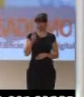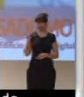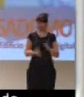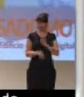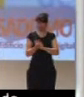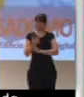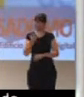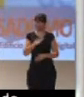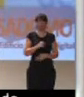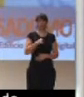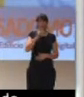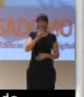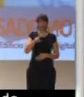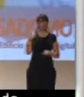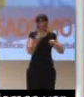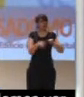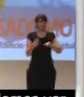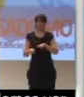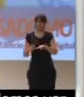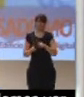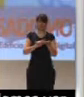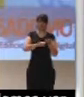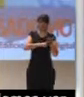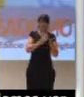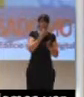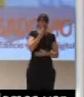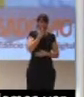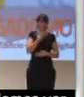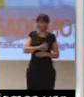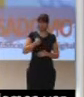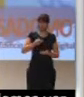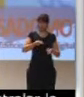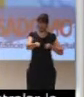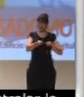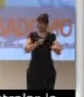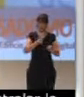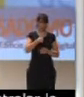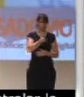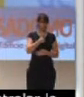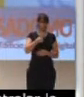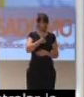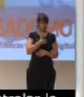adaptation profiles. So different interfaces to control